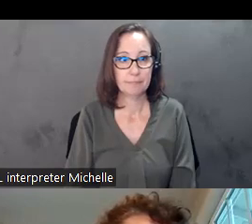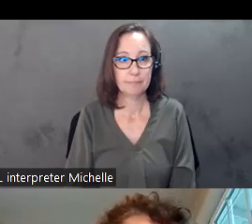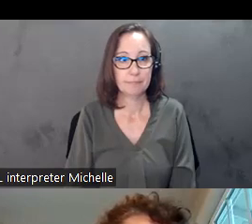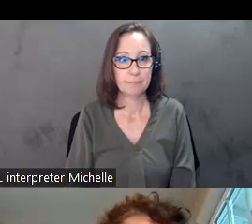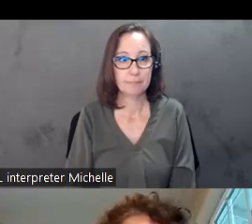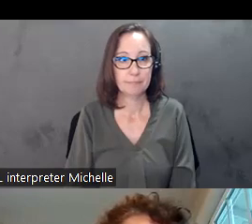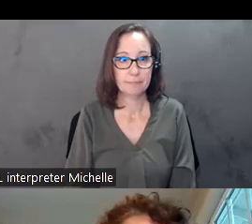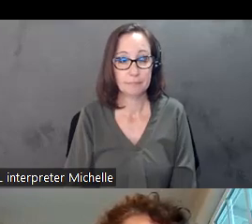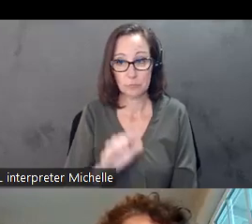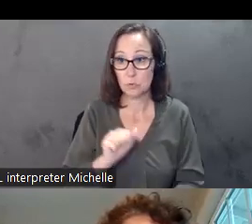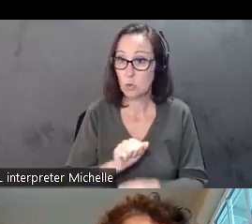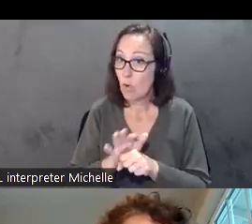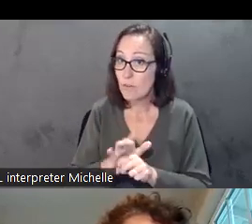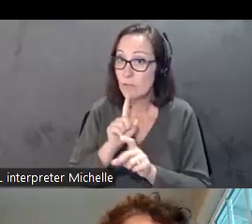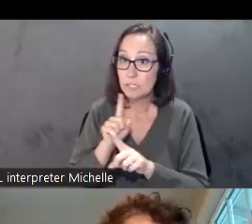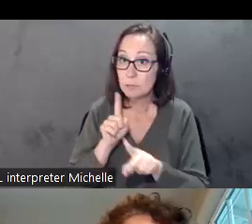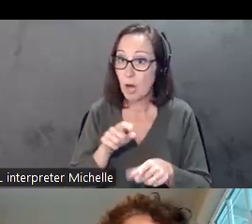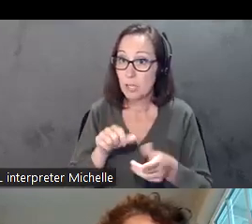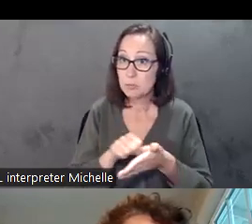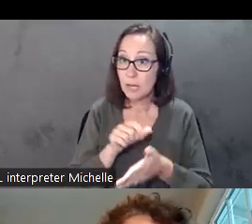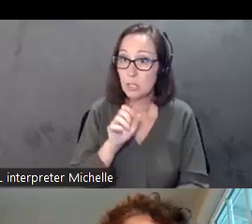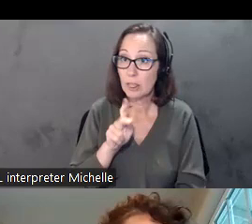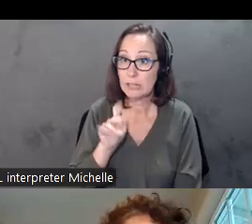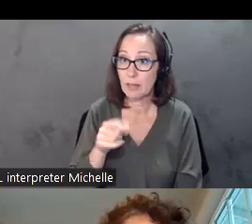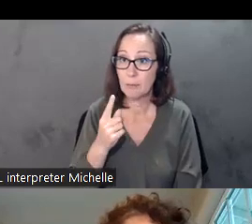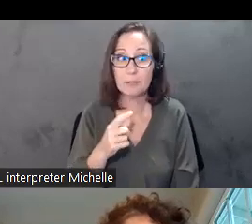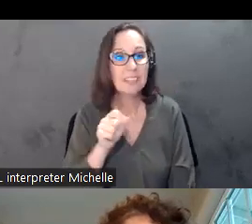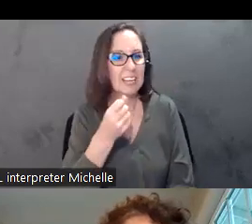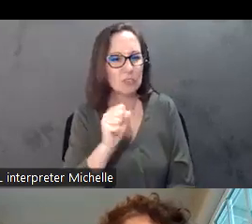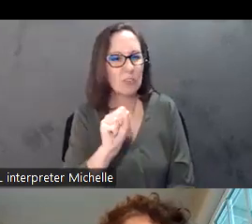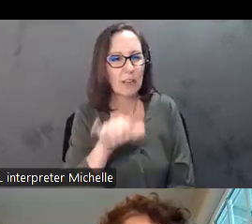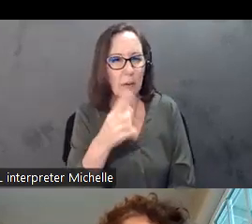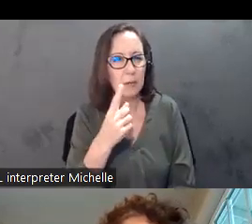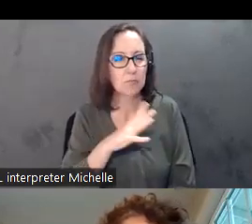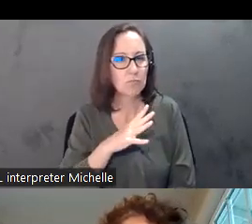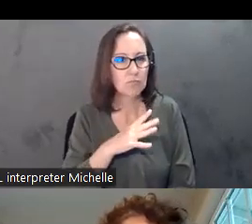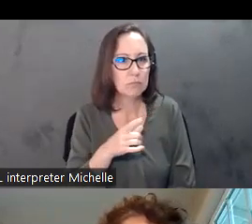Is the COVID response page link the one? Yeah, try that one. Yeah, click on that one.